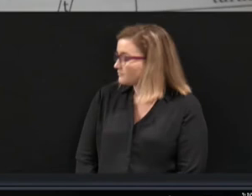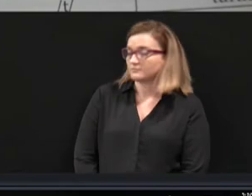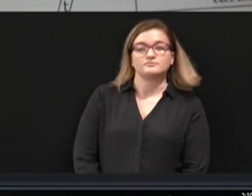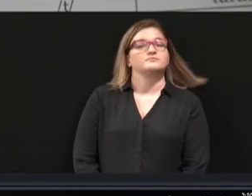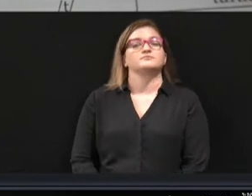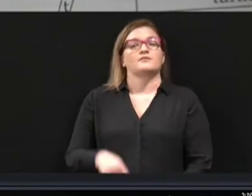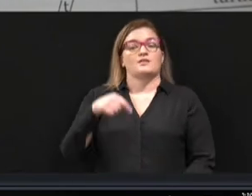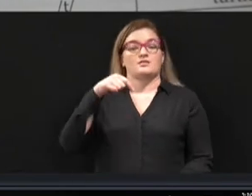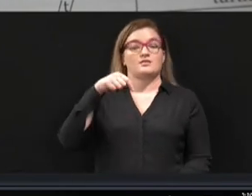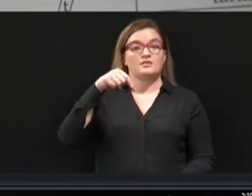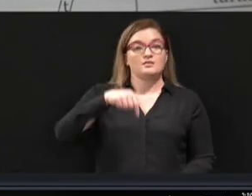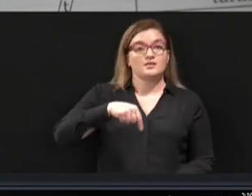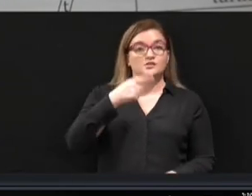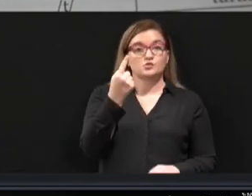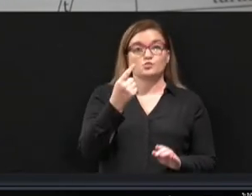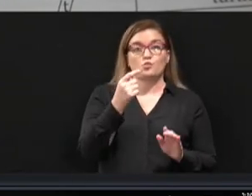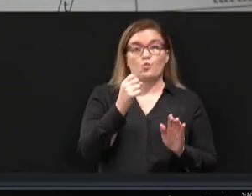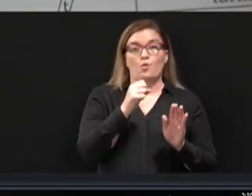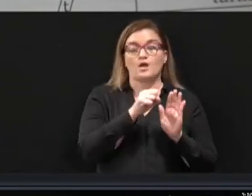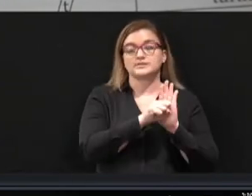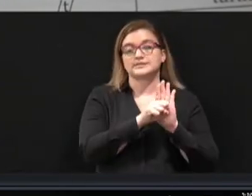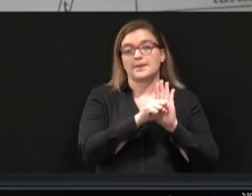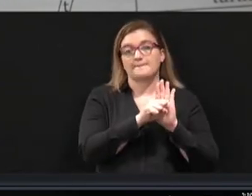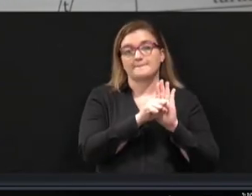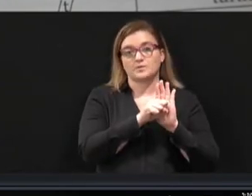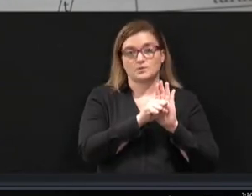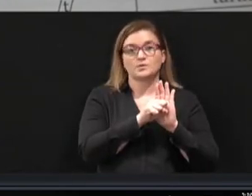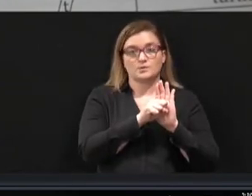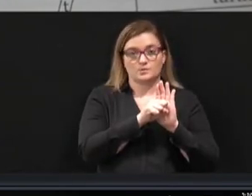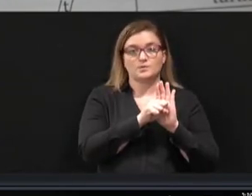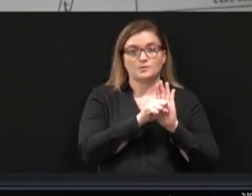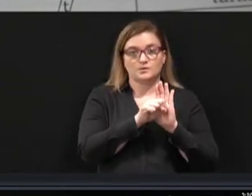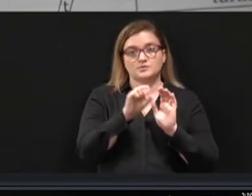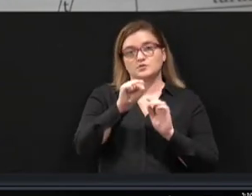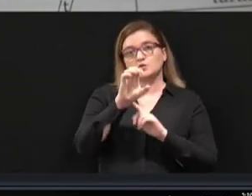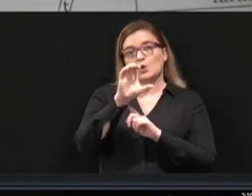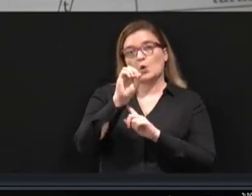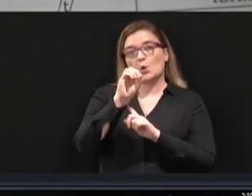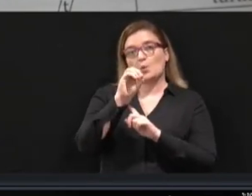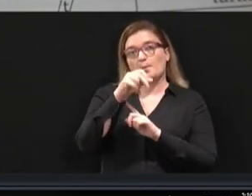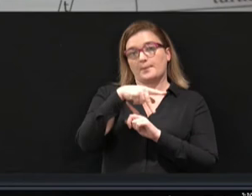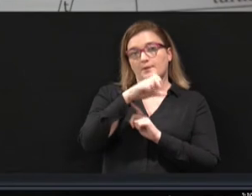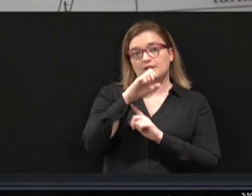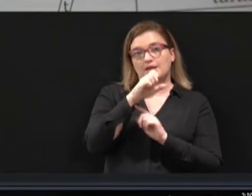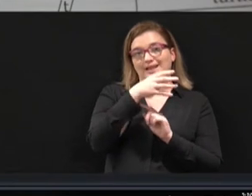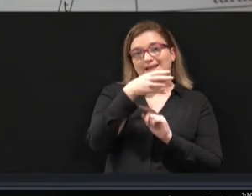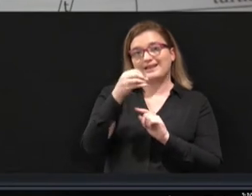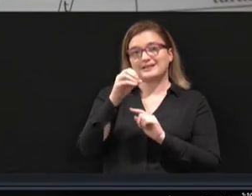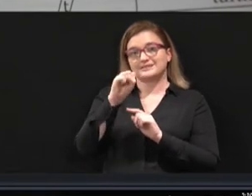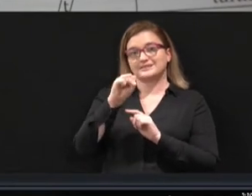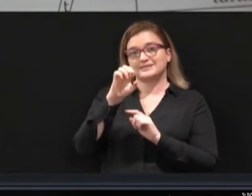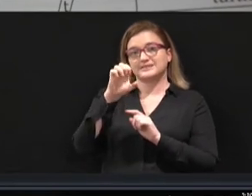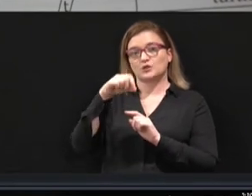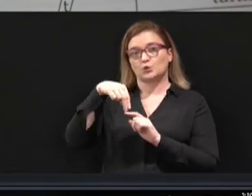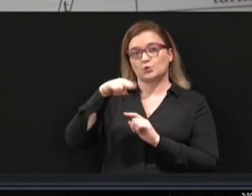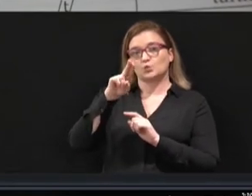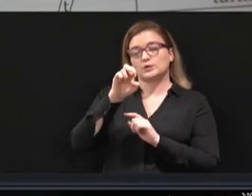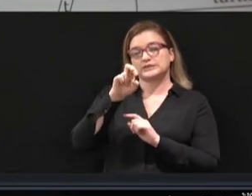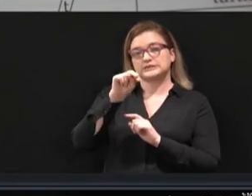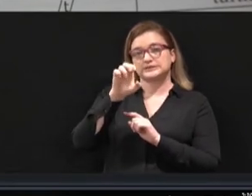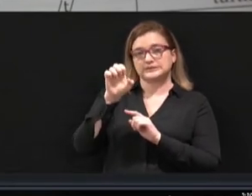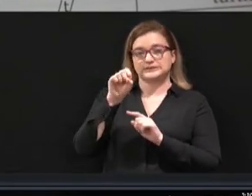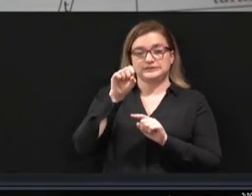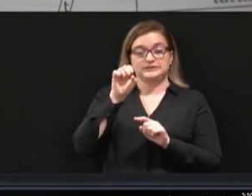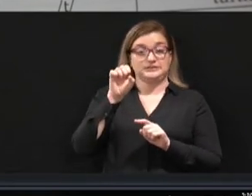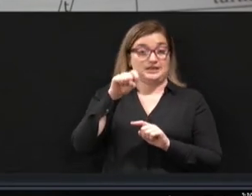This is one sample scope and sequence. There are a lot of scope and sequences out there. This particular scope